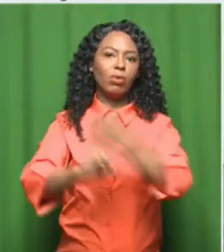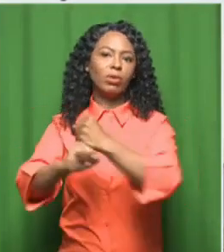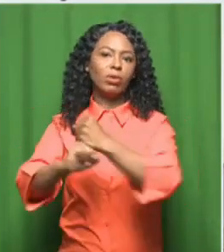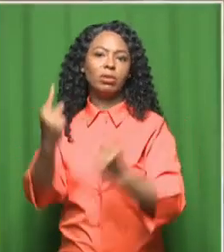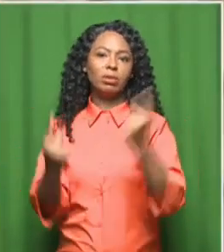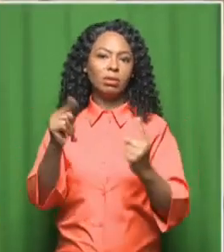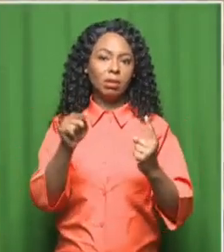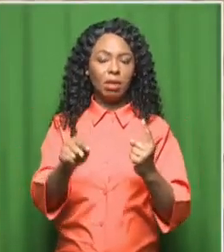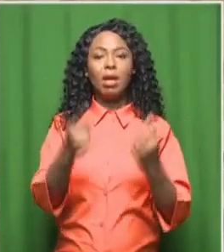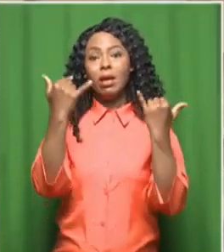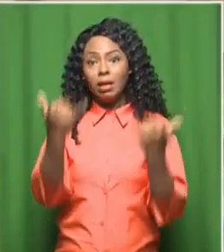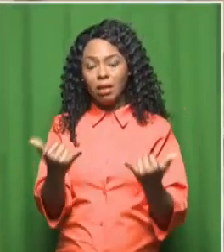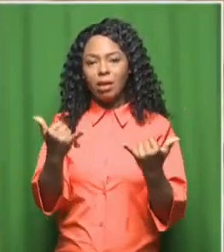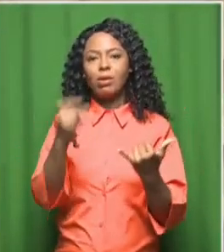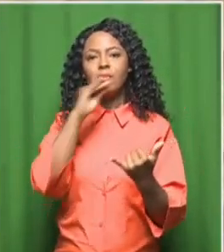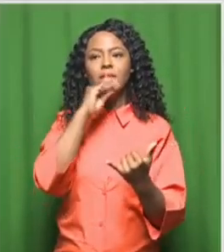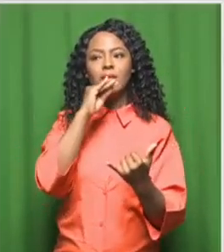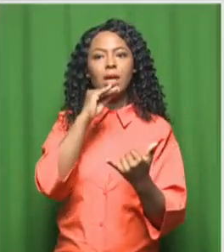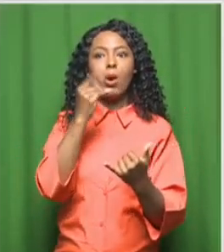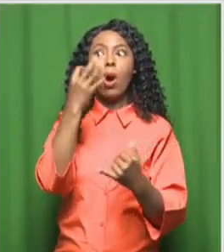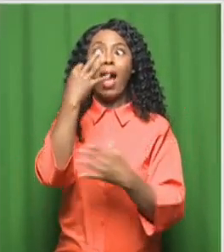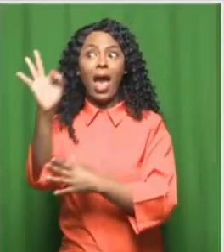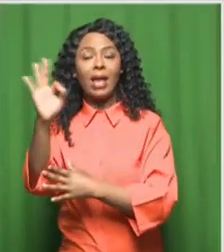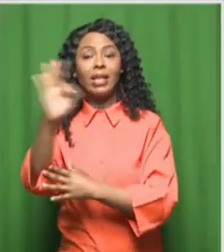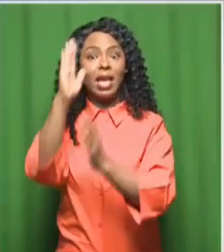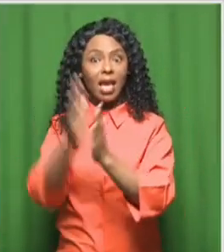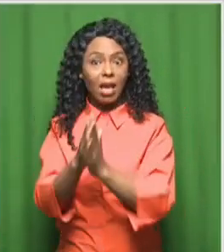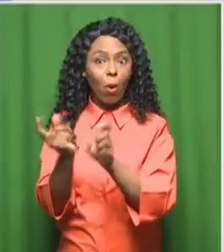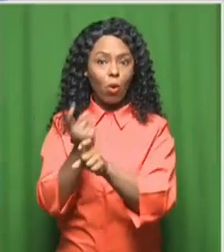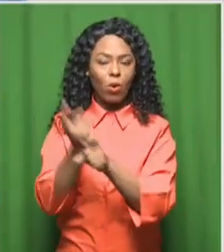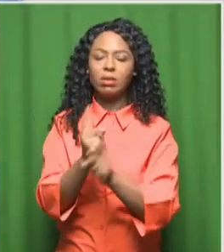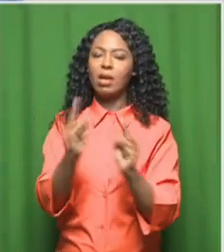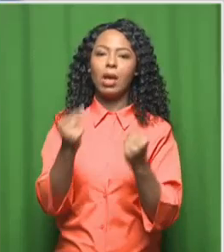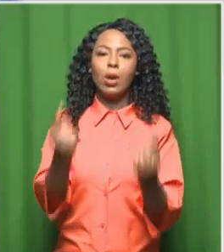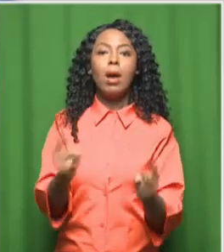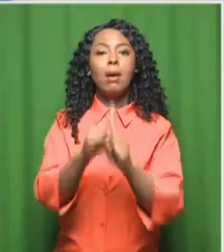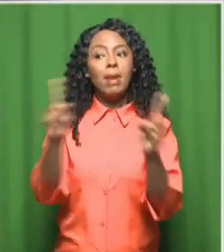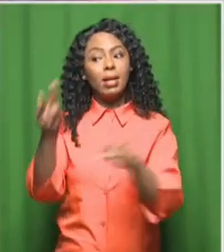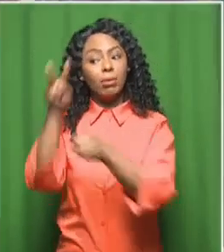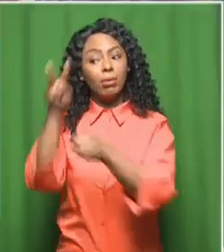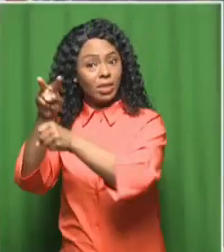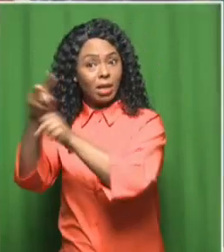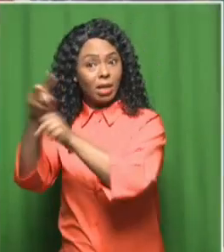act. You can't always get it right, but I must say, though, that on the monetary policy